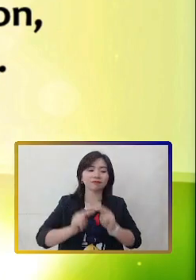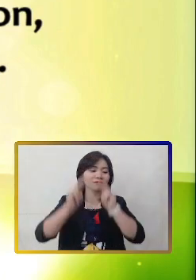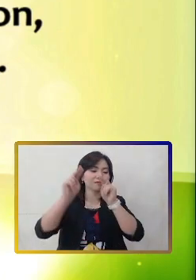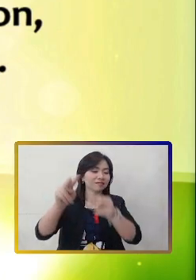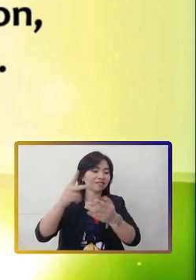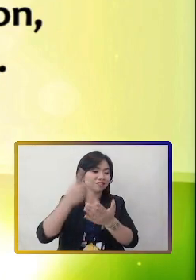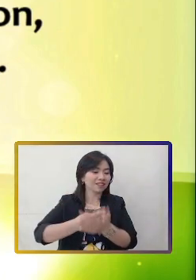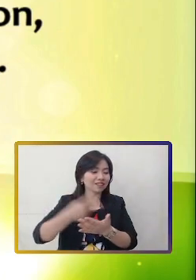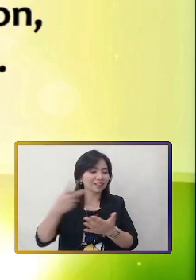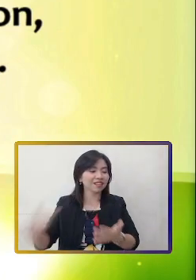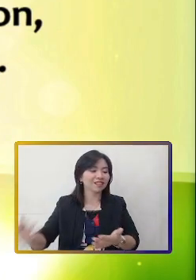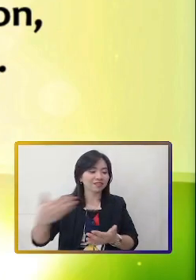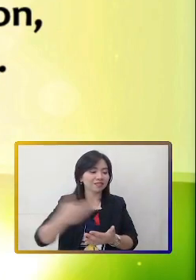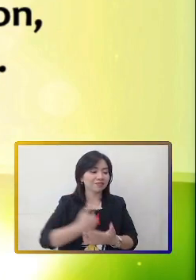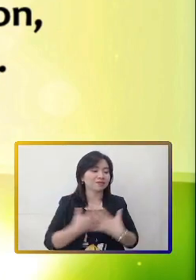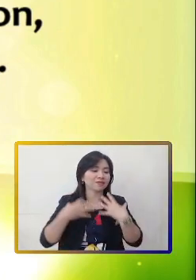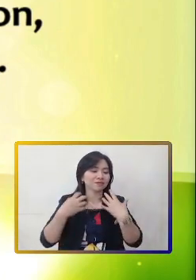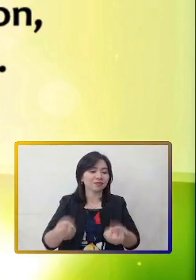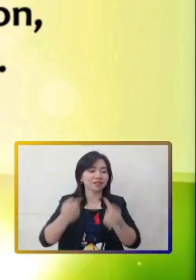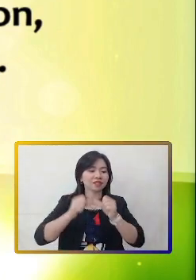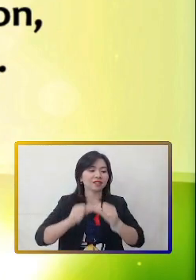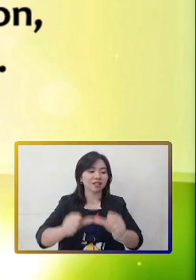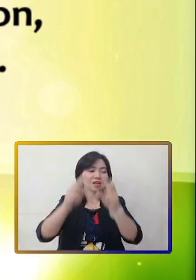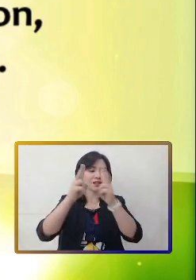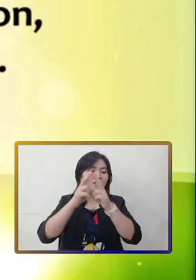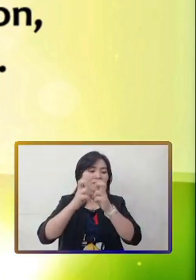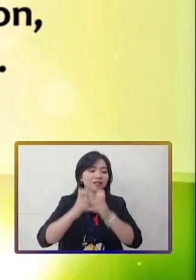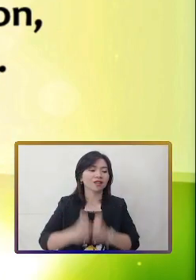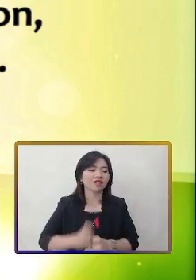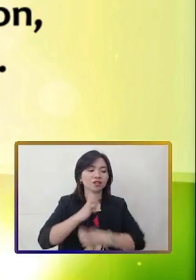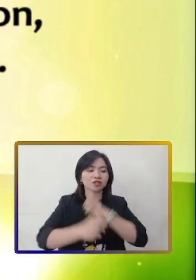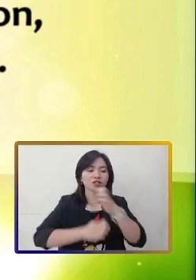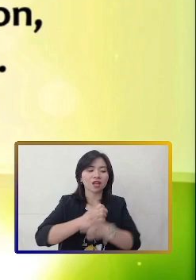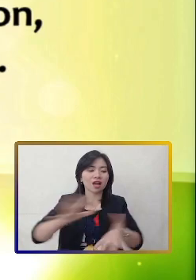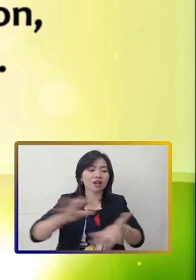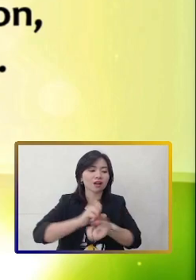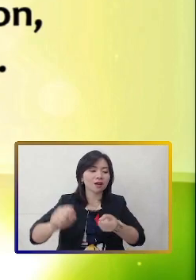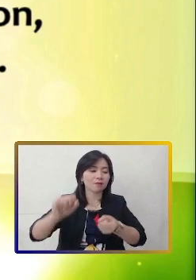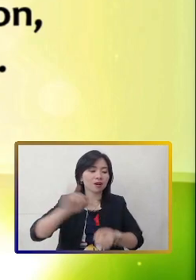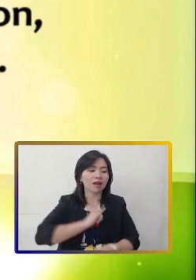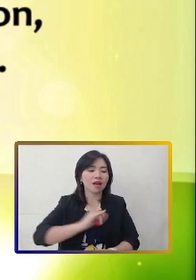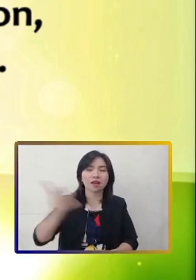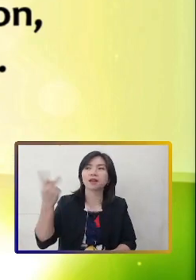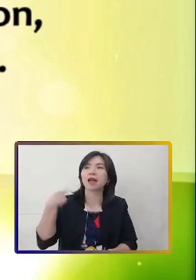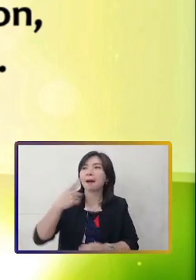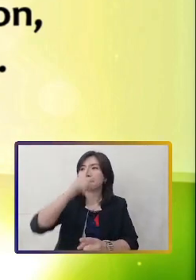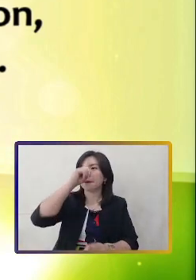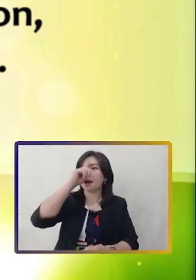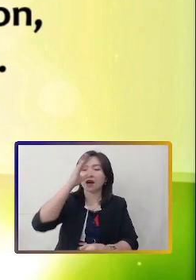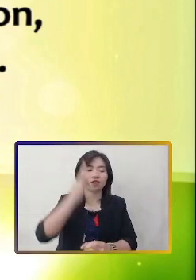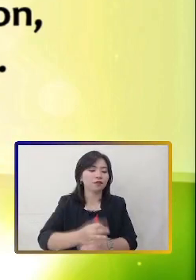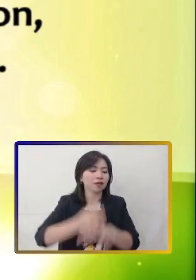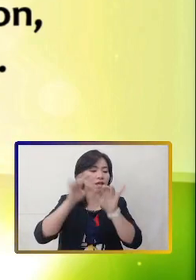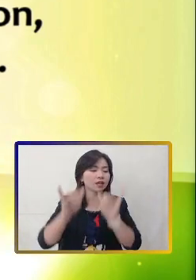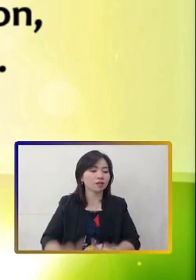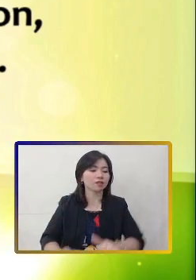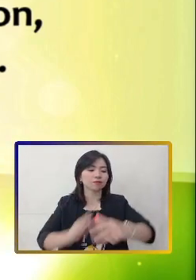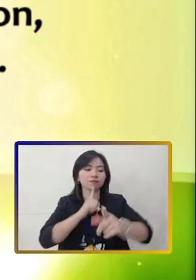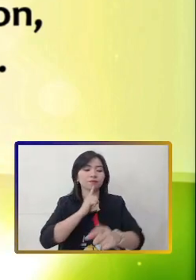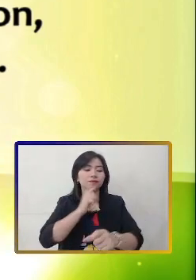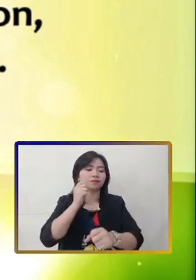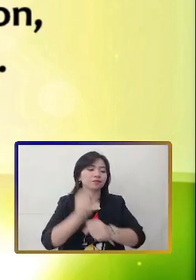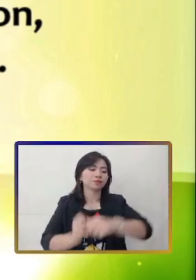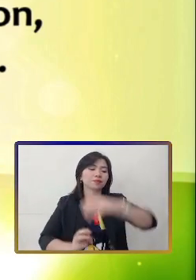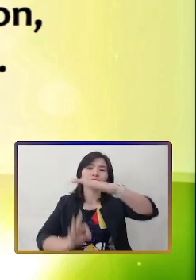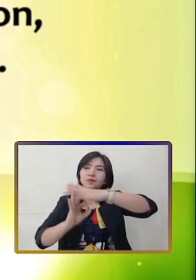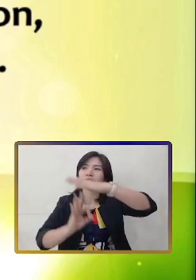hills may tumble, it will firmly stand. When the earth shall crumble, I will plant my feet on its